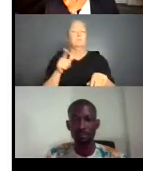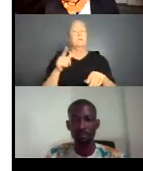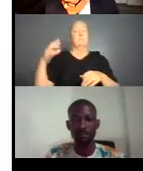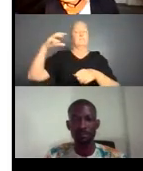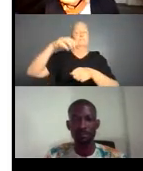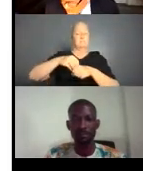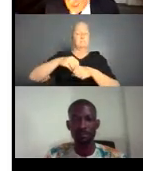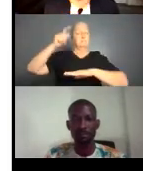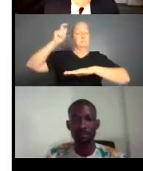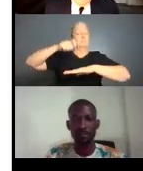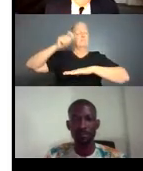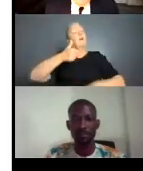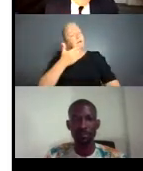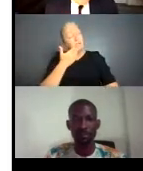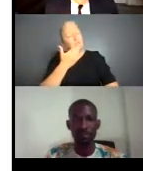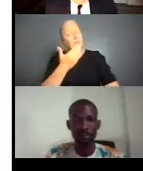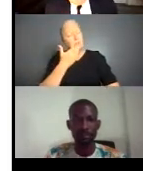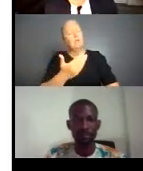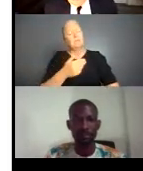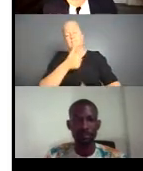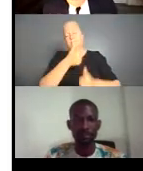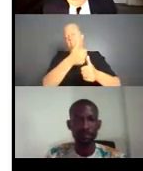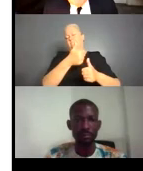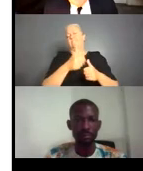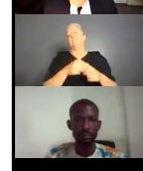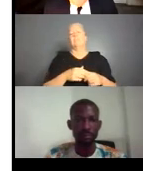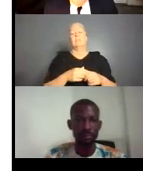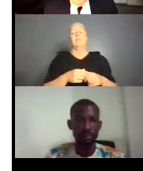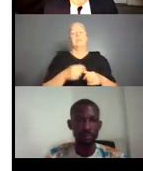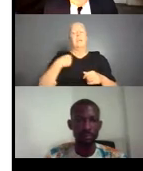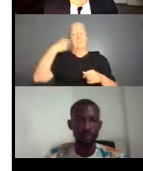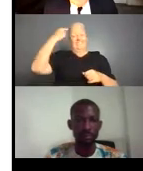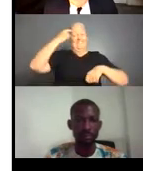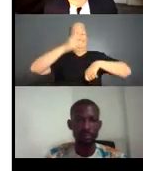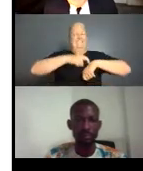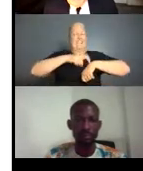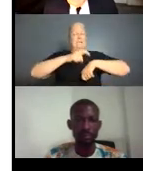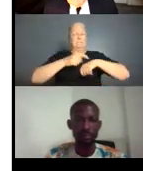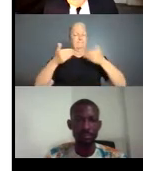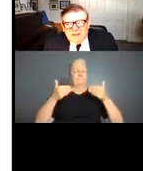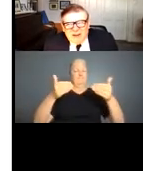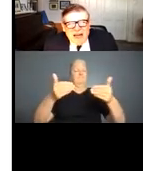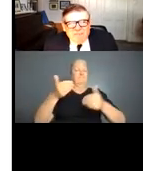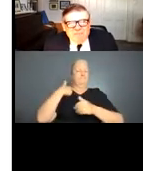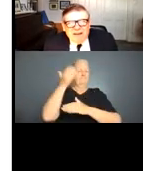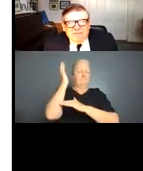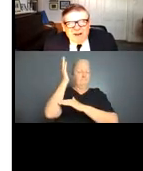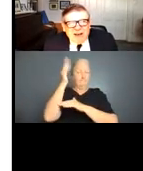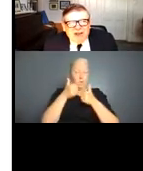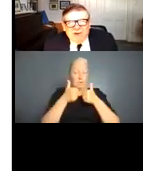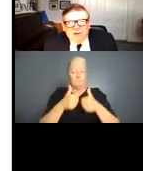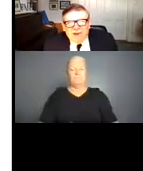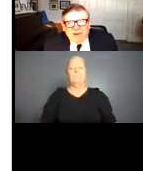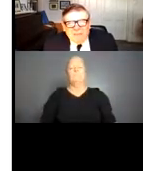you. Thank you very much for telling us that, Fiona. I think now we're going to need to move on, but clearly there have been